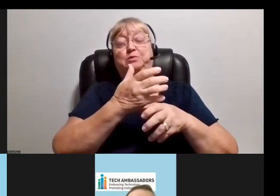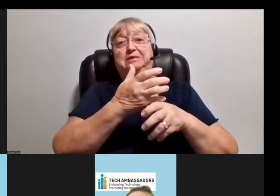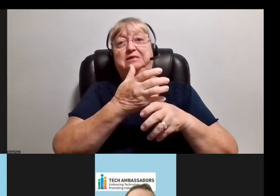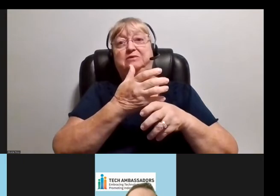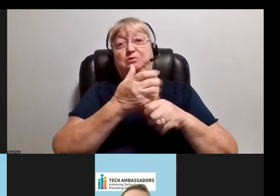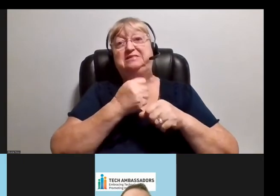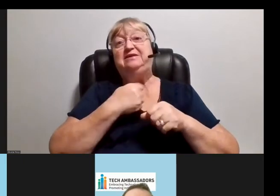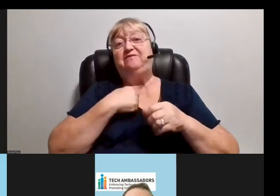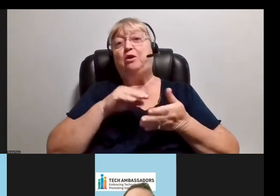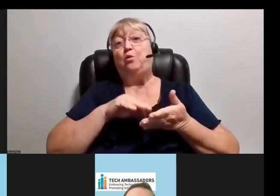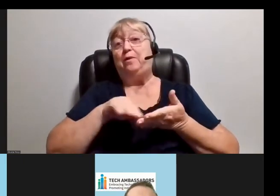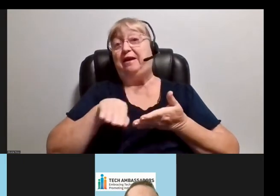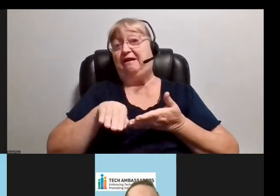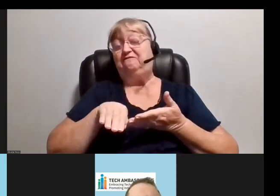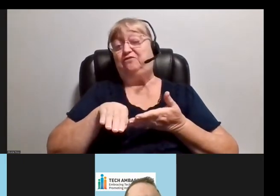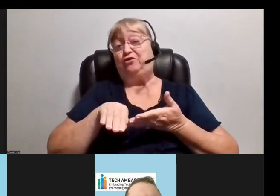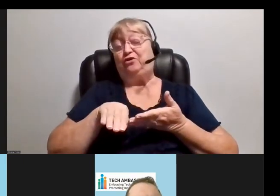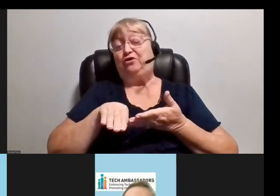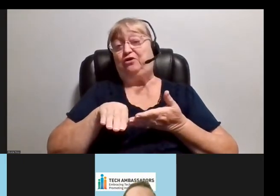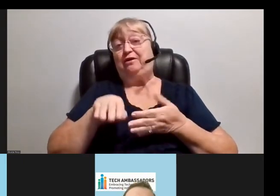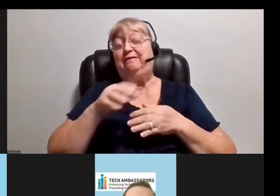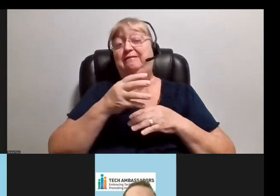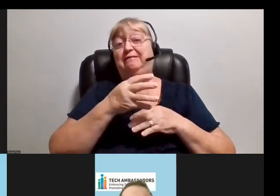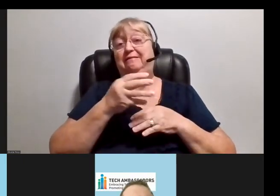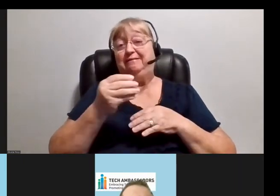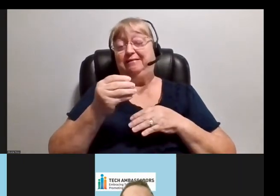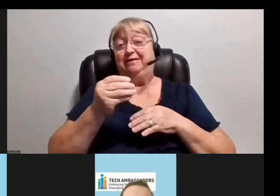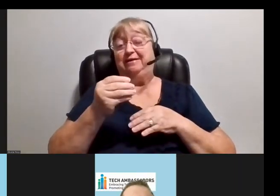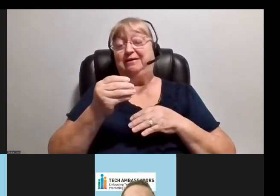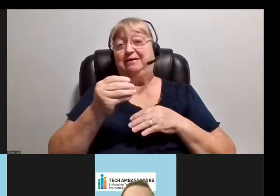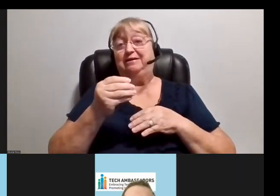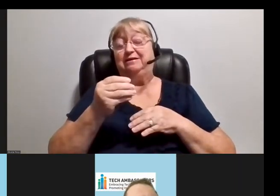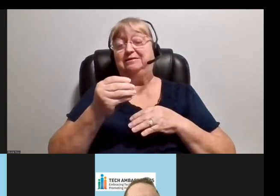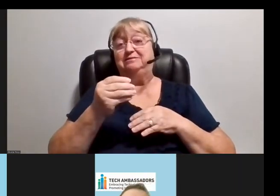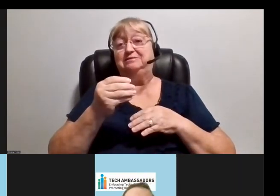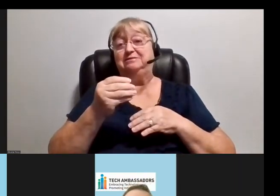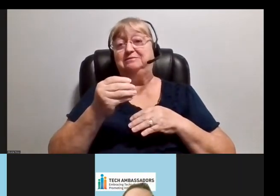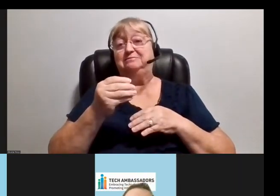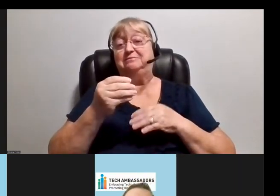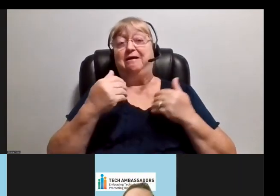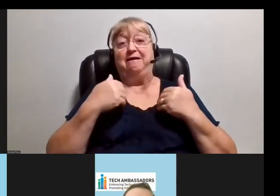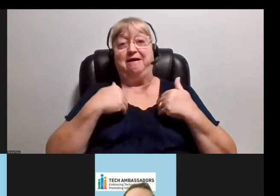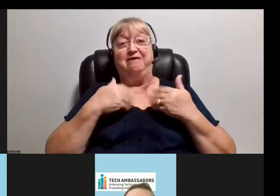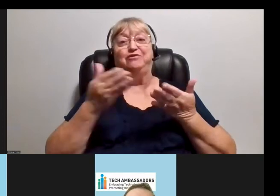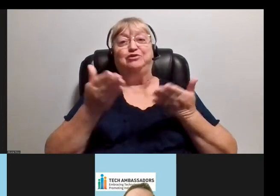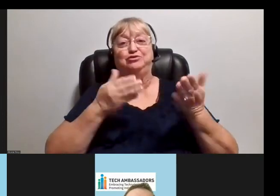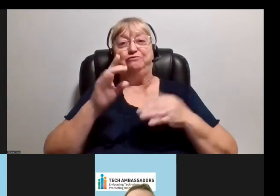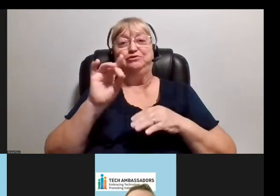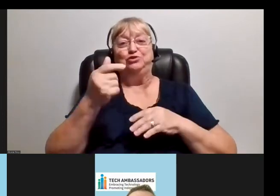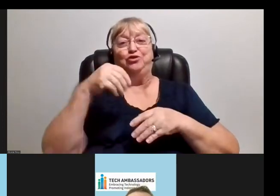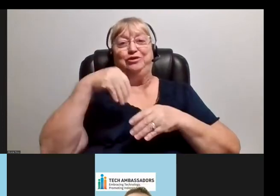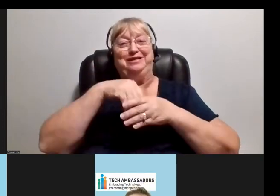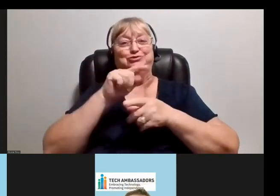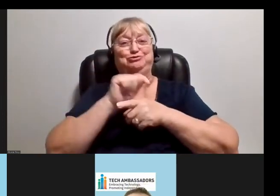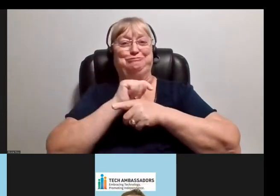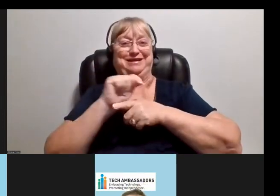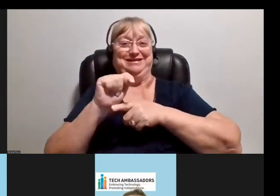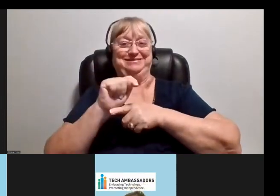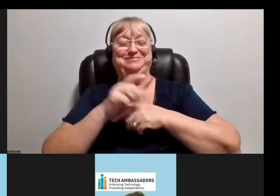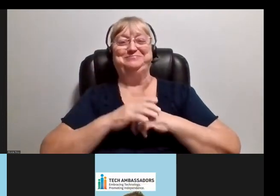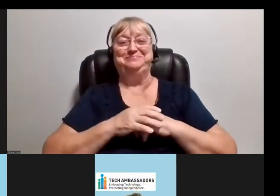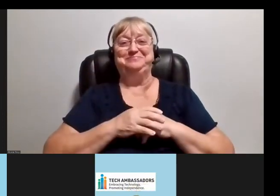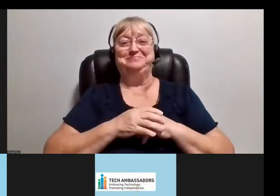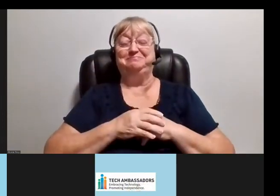a waiver and having a service dog in training.